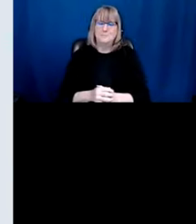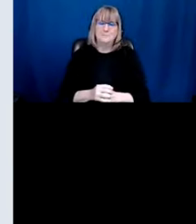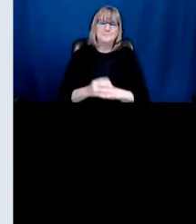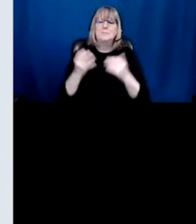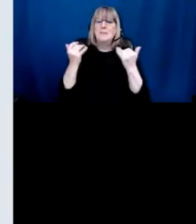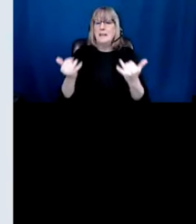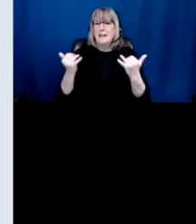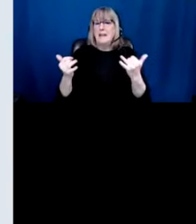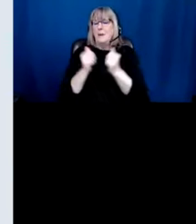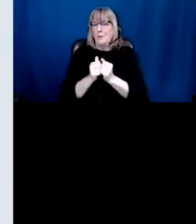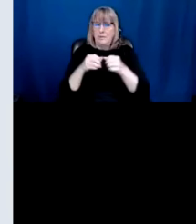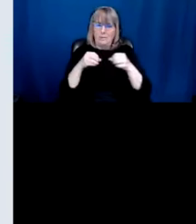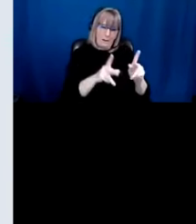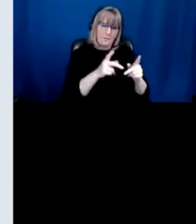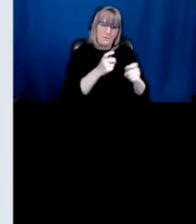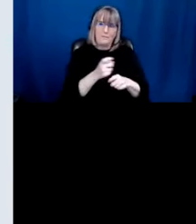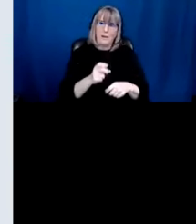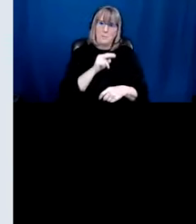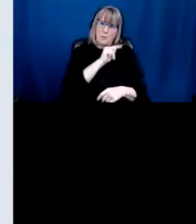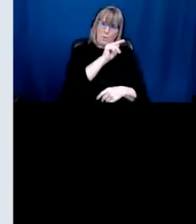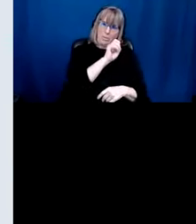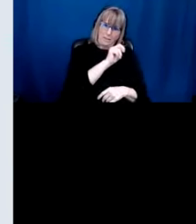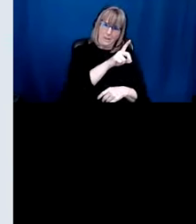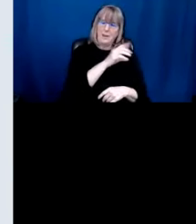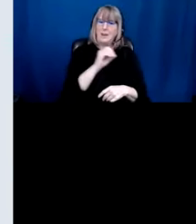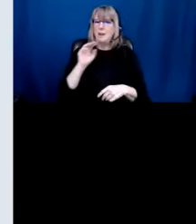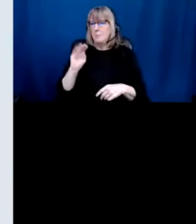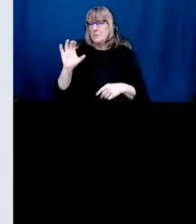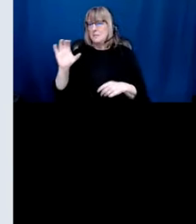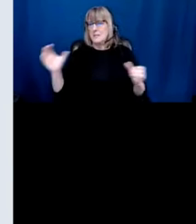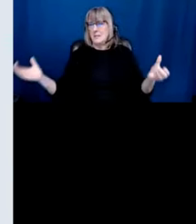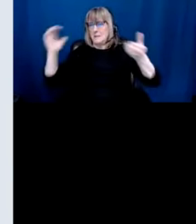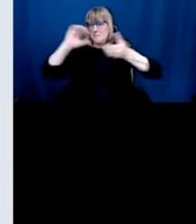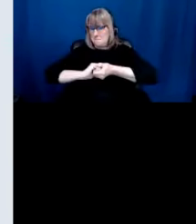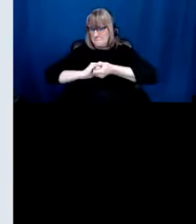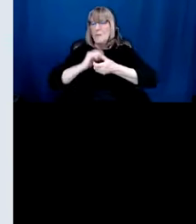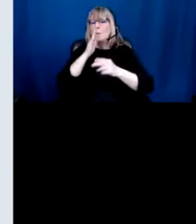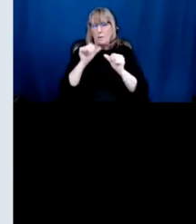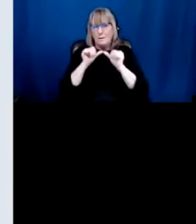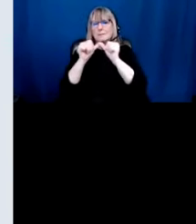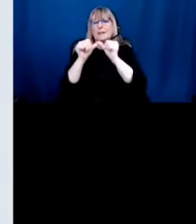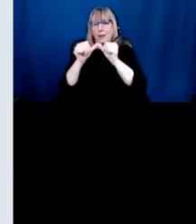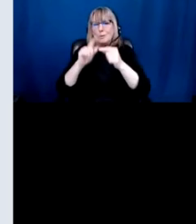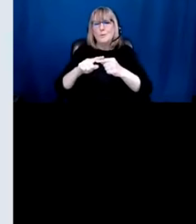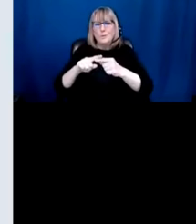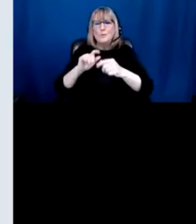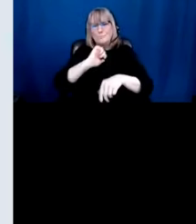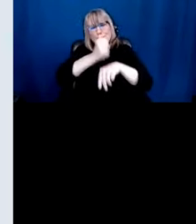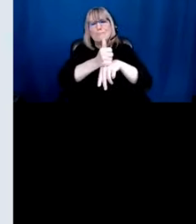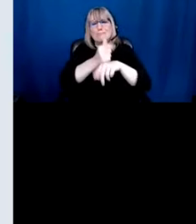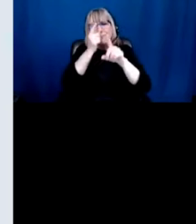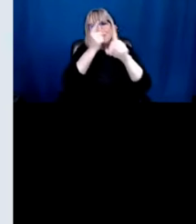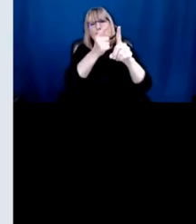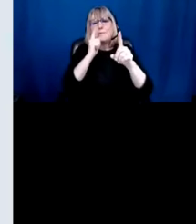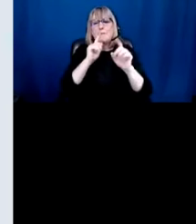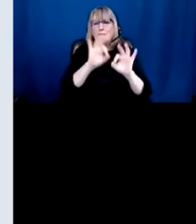solo cumplieron hasta el grado octavo. And MCC, she will continue to set the standard for her family,